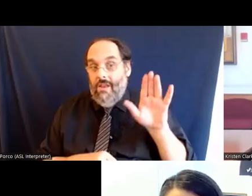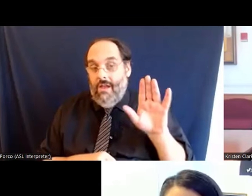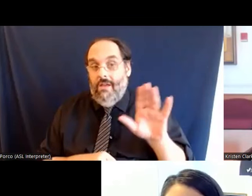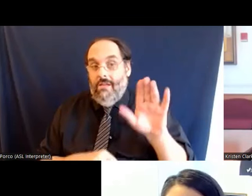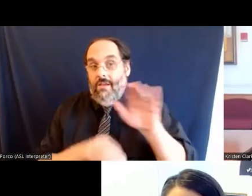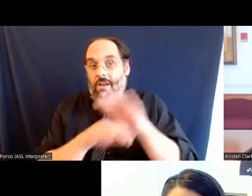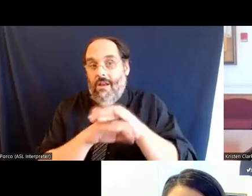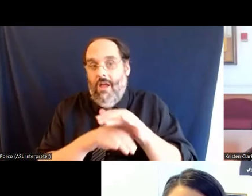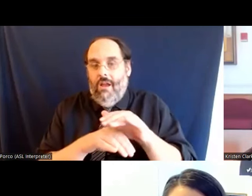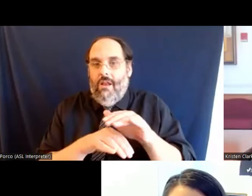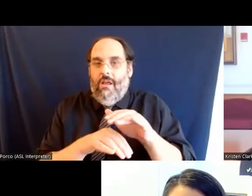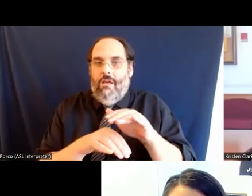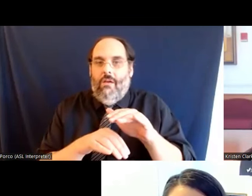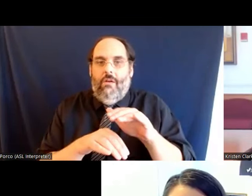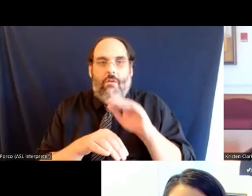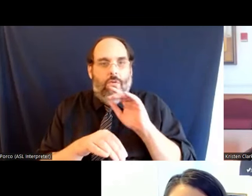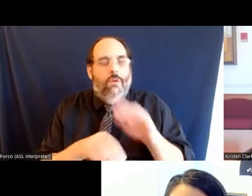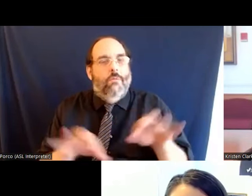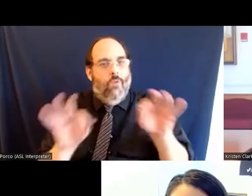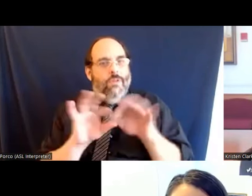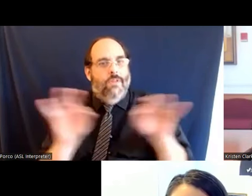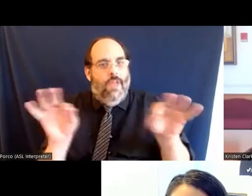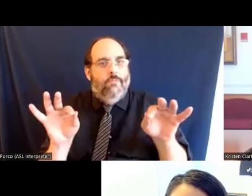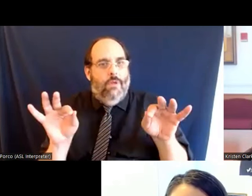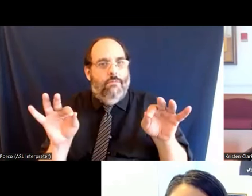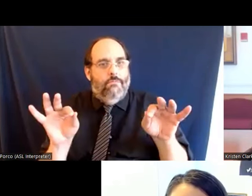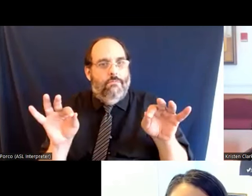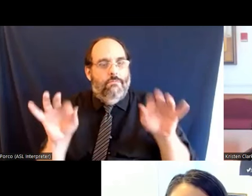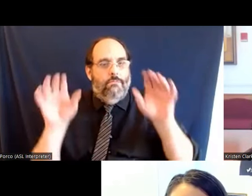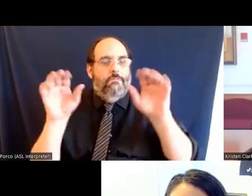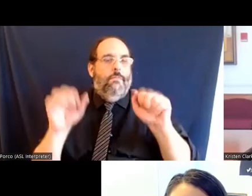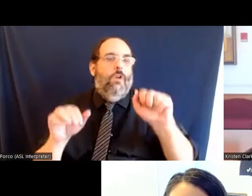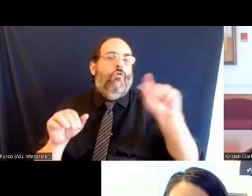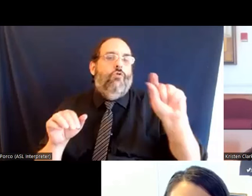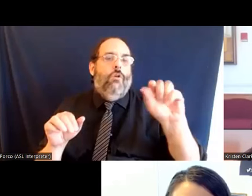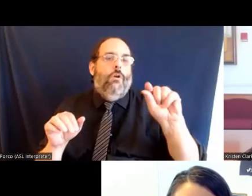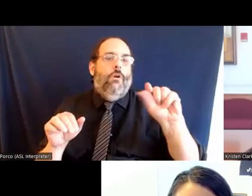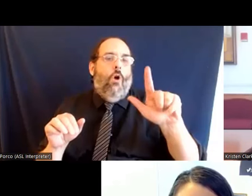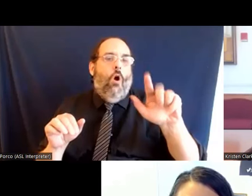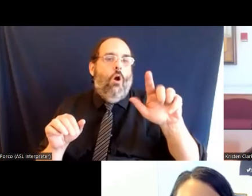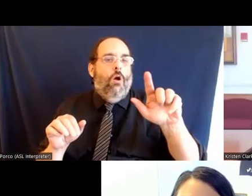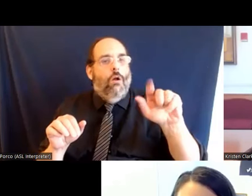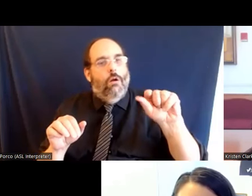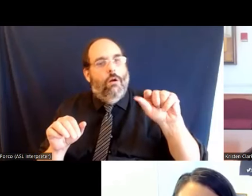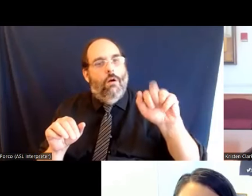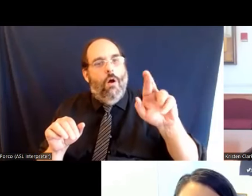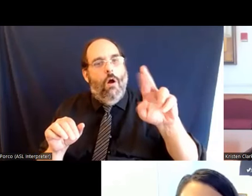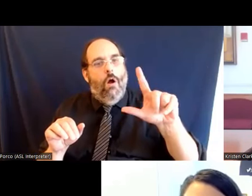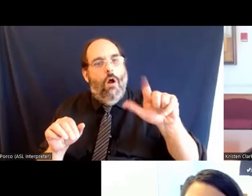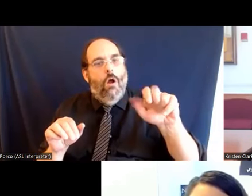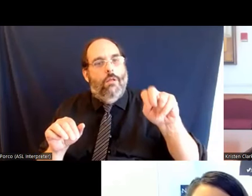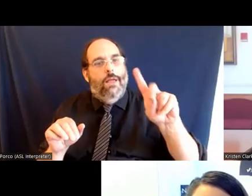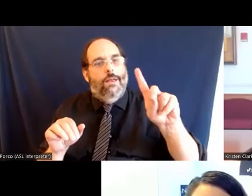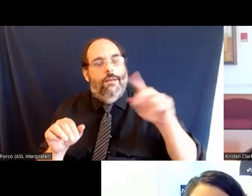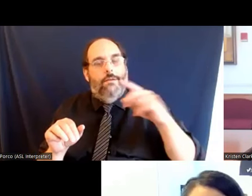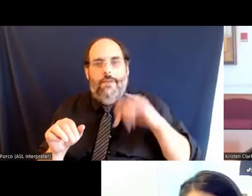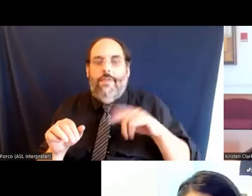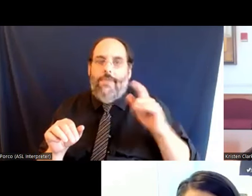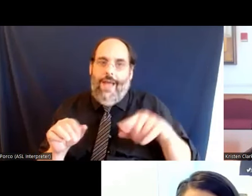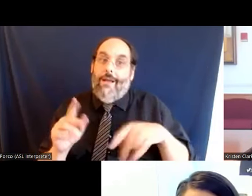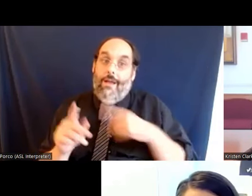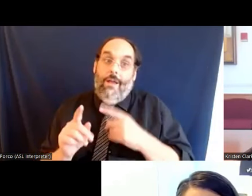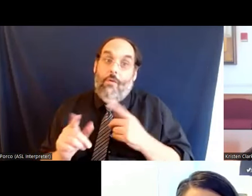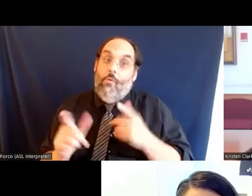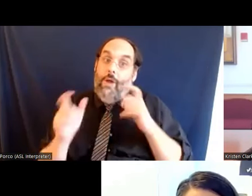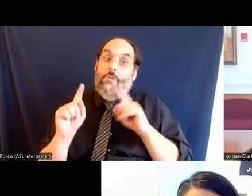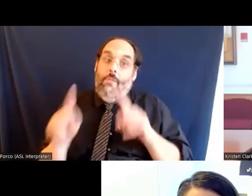a very powerful and impactful statement was issued from Attorney General Merrick Garland. That's the kind of responsiveness that